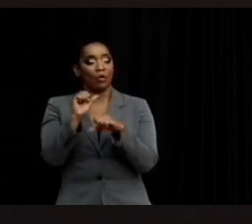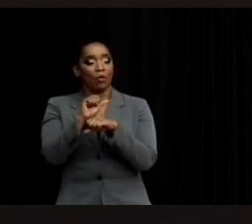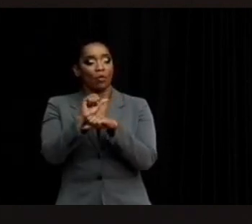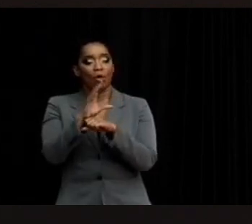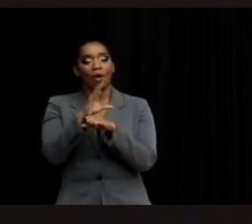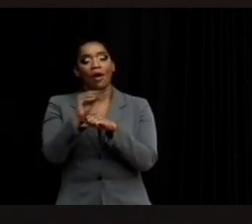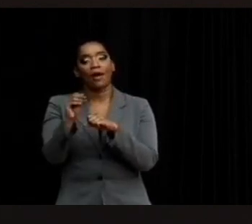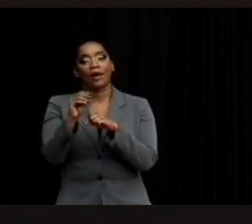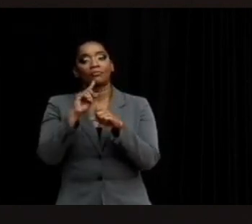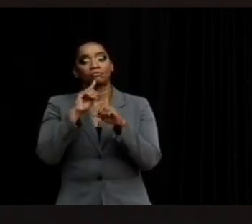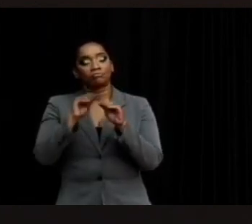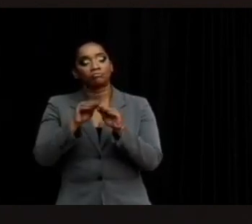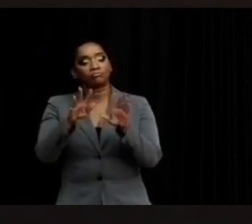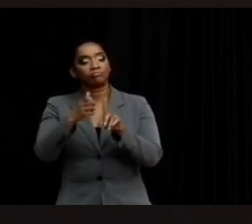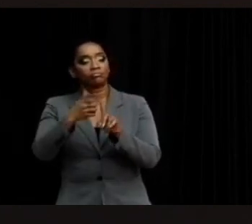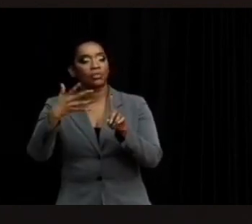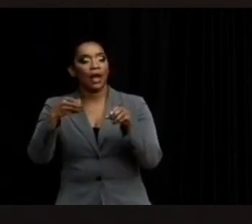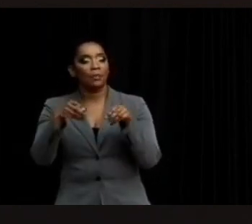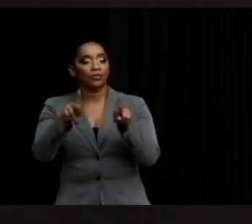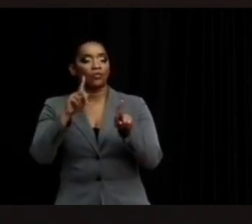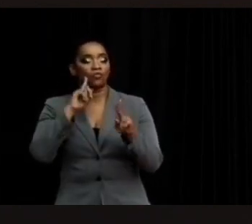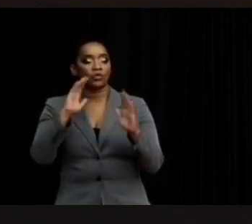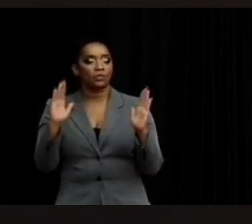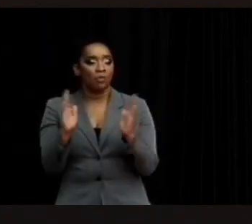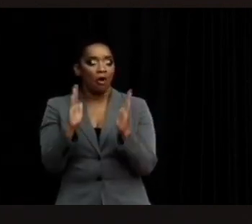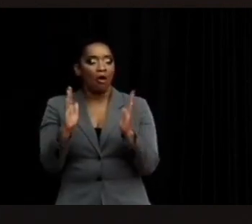opportunities for small and disadvantaged businesses.